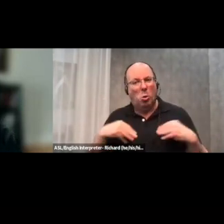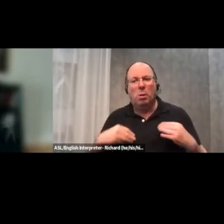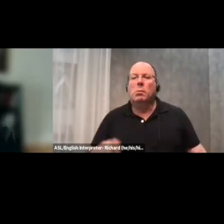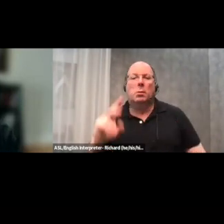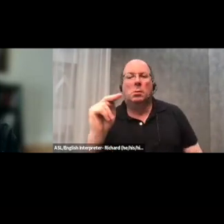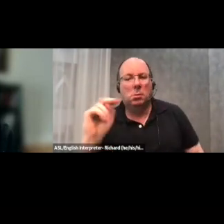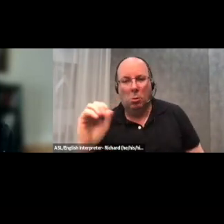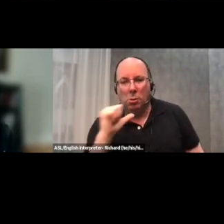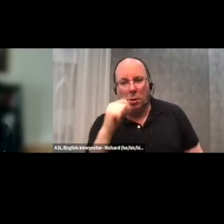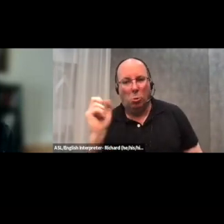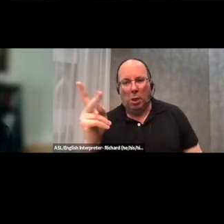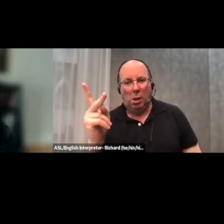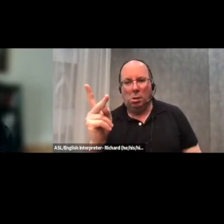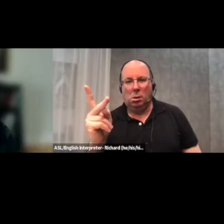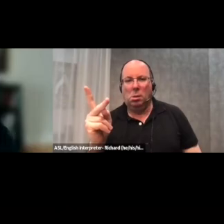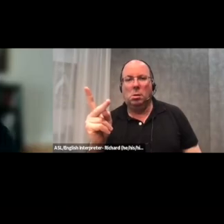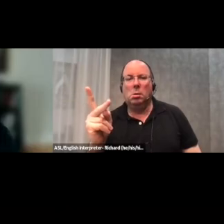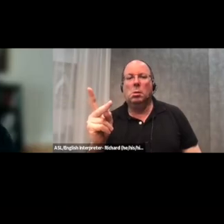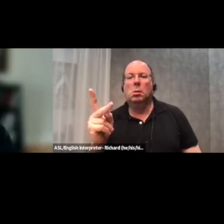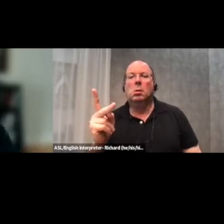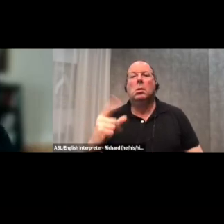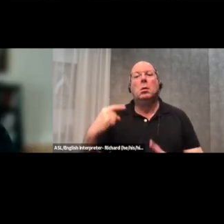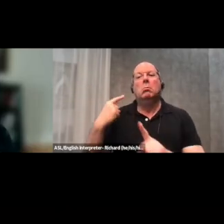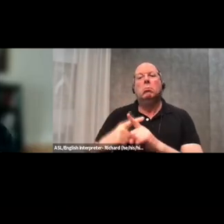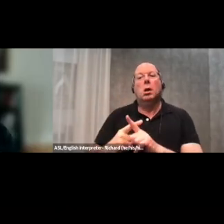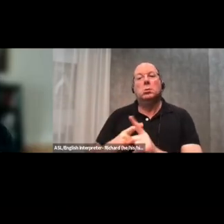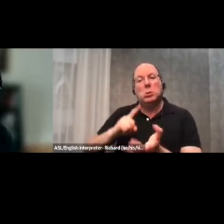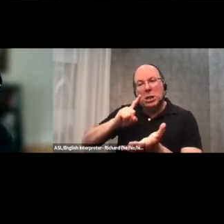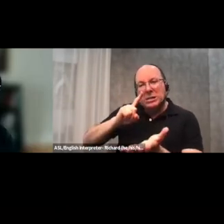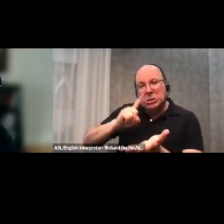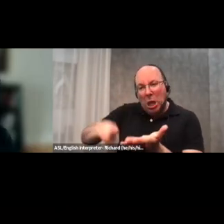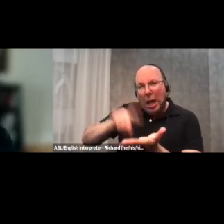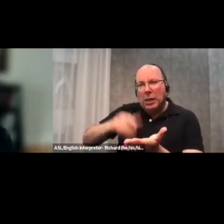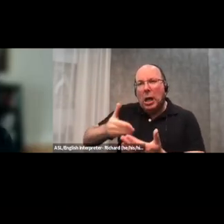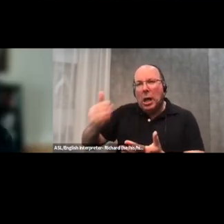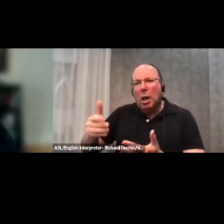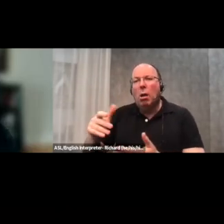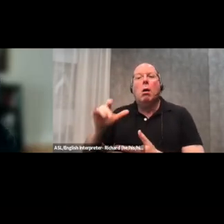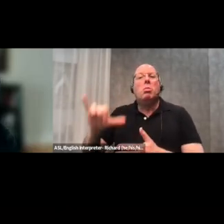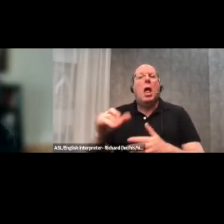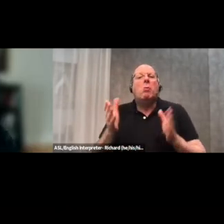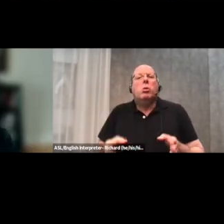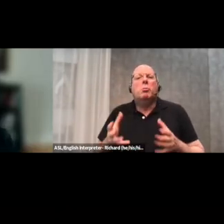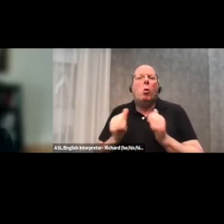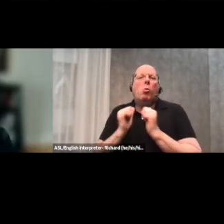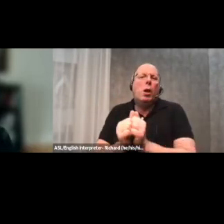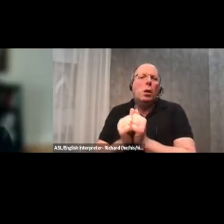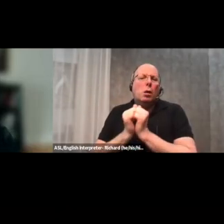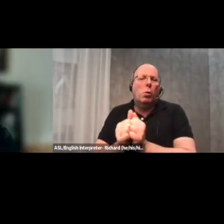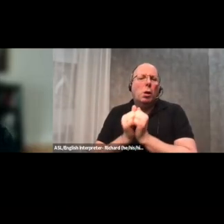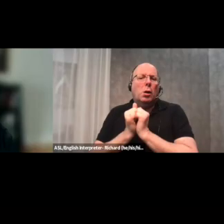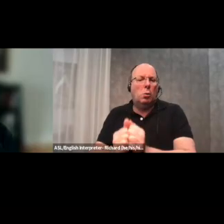not okay. You also want to make sure you're checking in regularly, even if this is somebody that you've been with for a